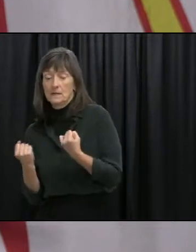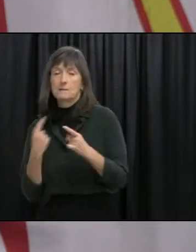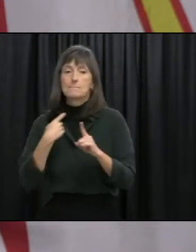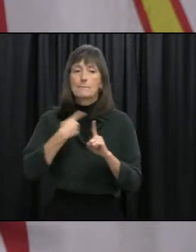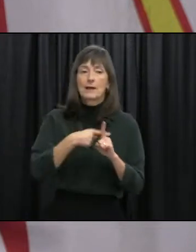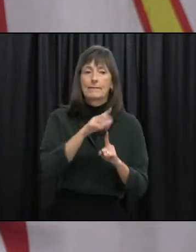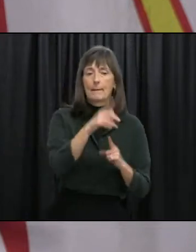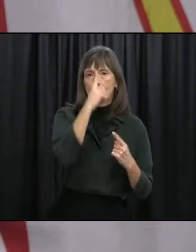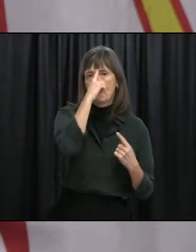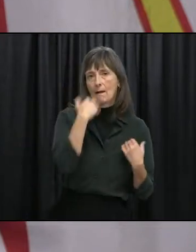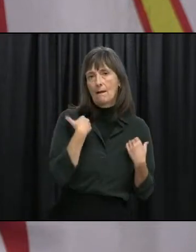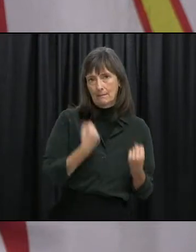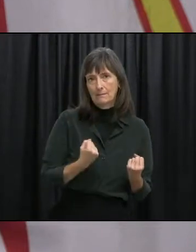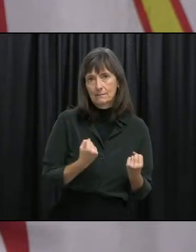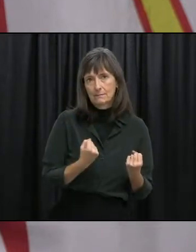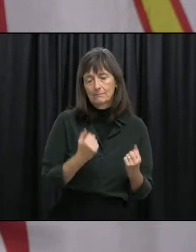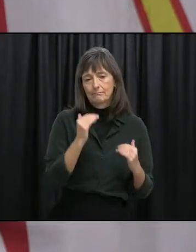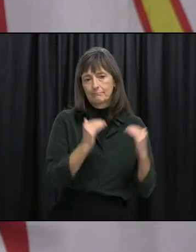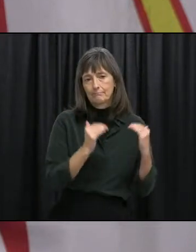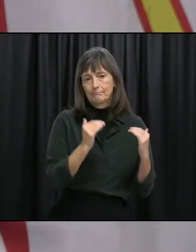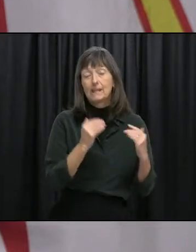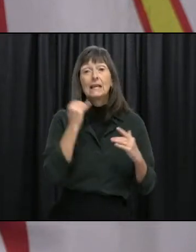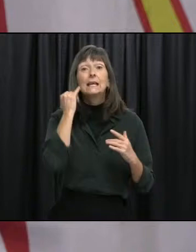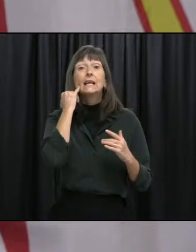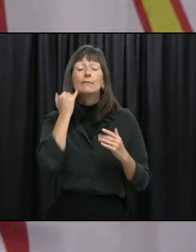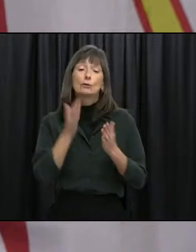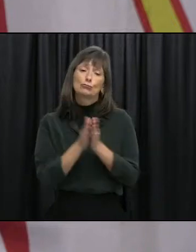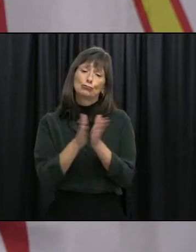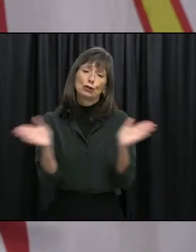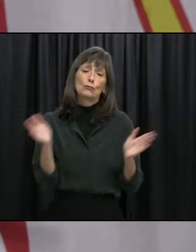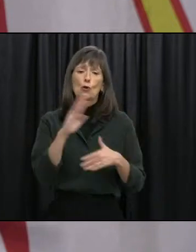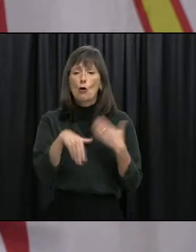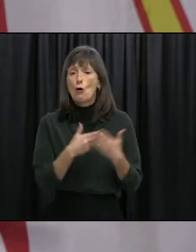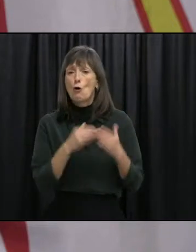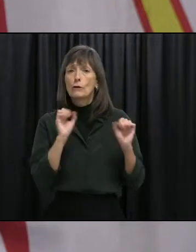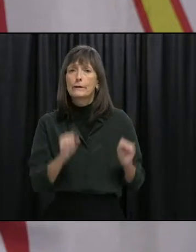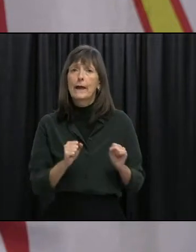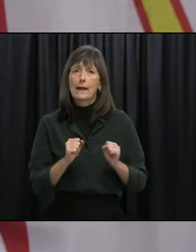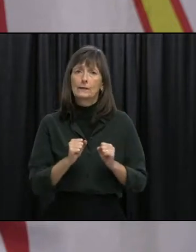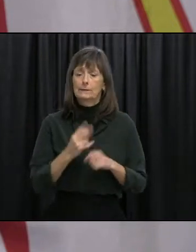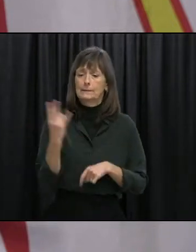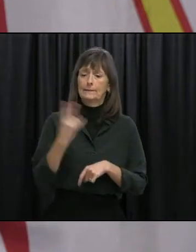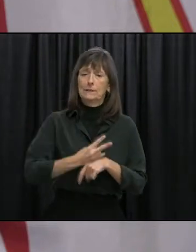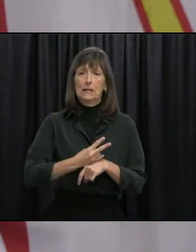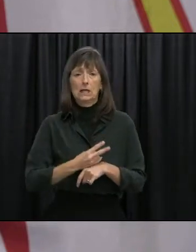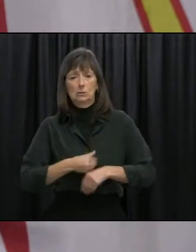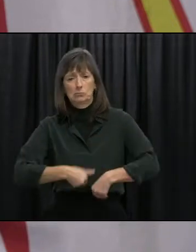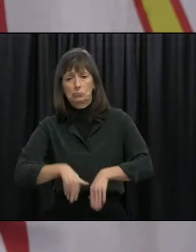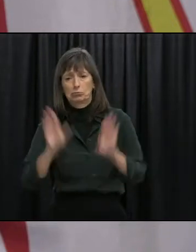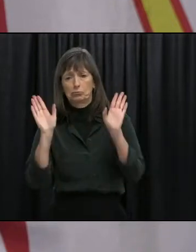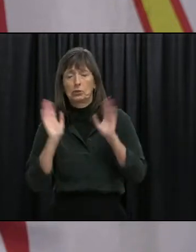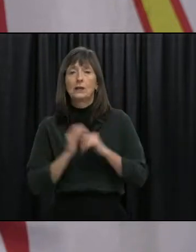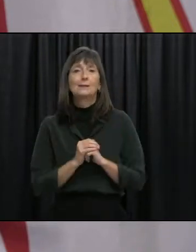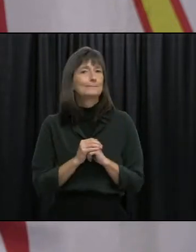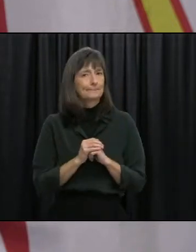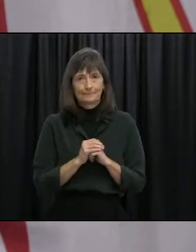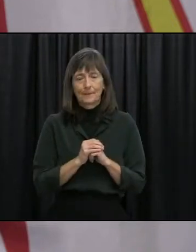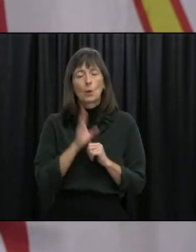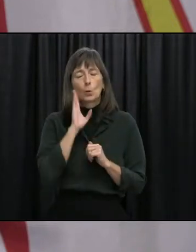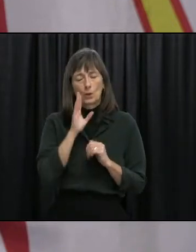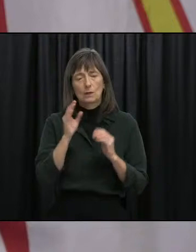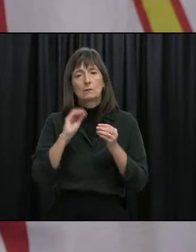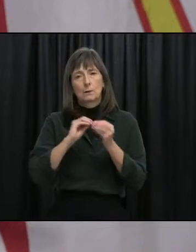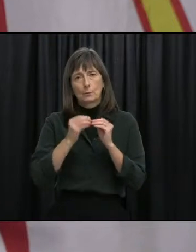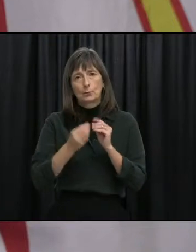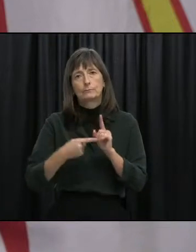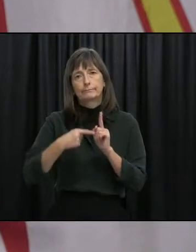allow everyone to do this, there would be an increased risk that we would have people getting in after 7 days who were infectious, and